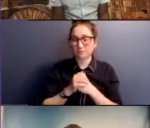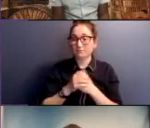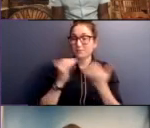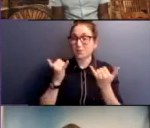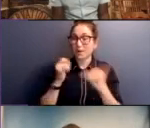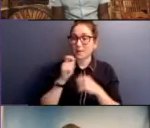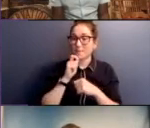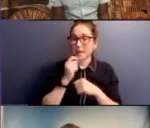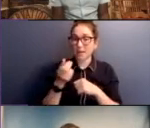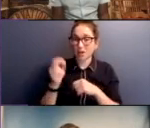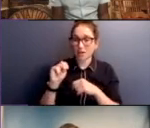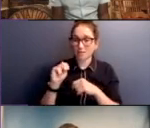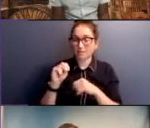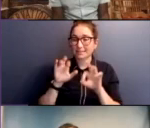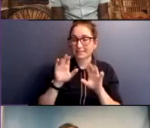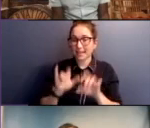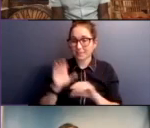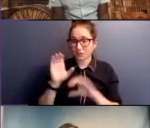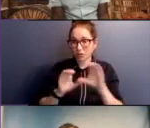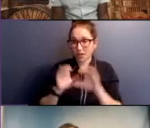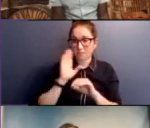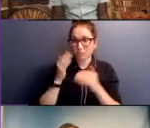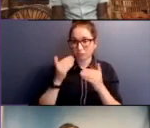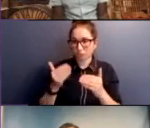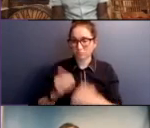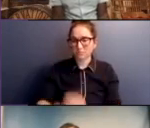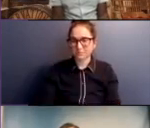or type it in the chat and we'll take it from here.